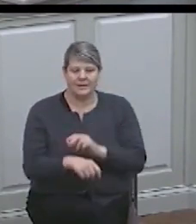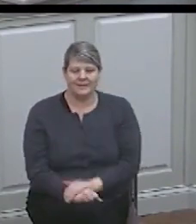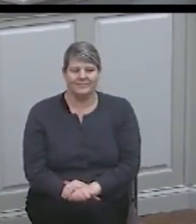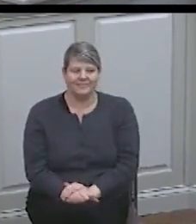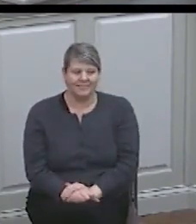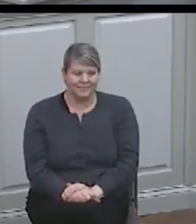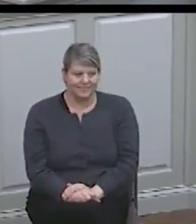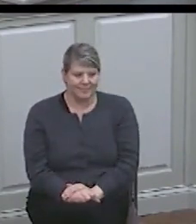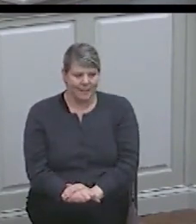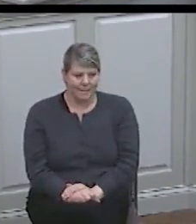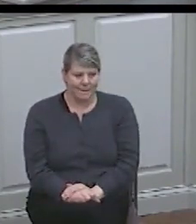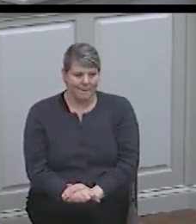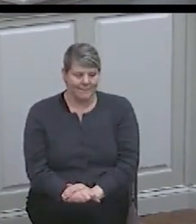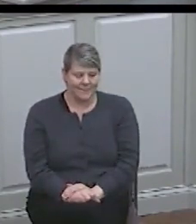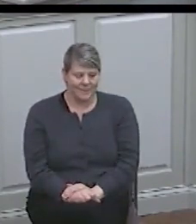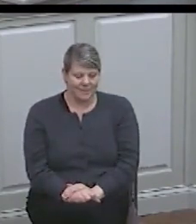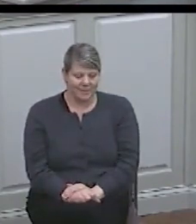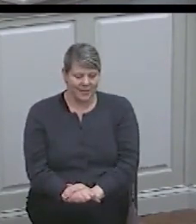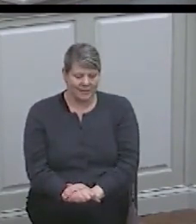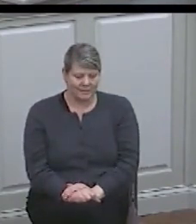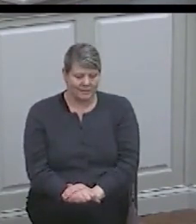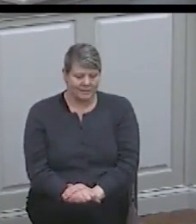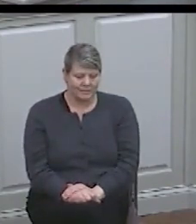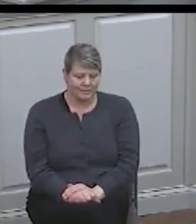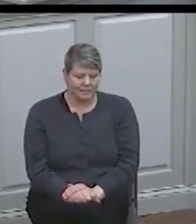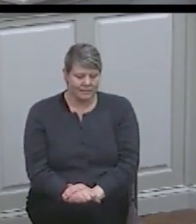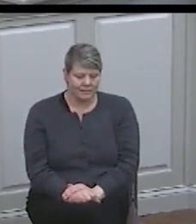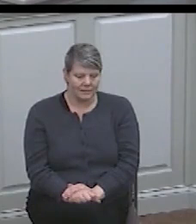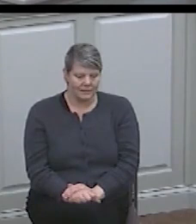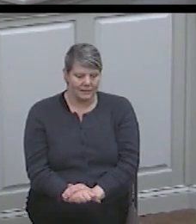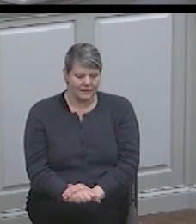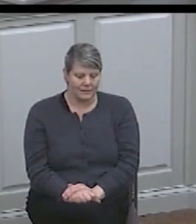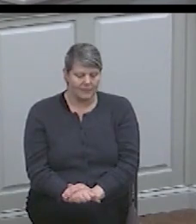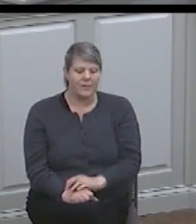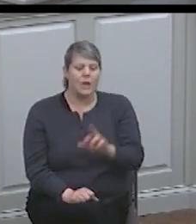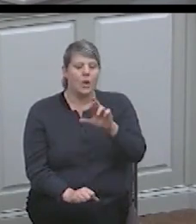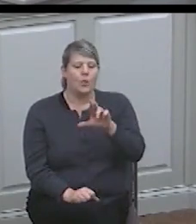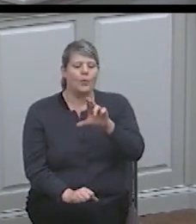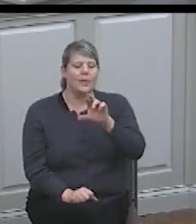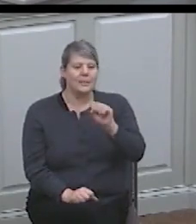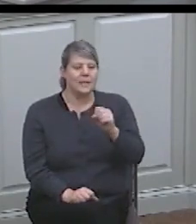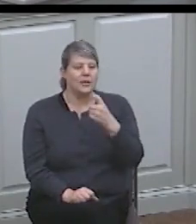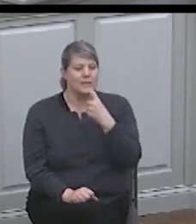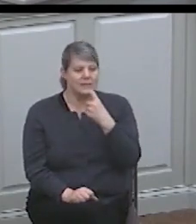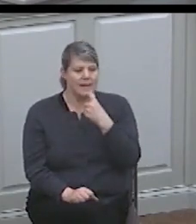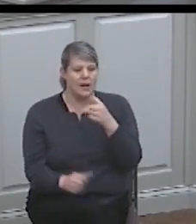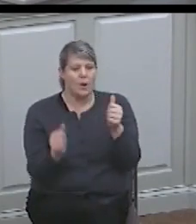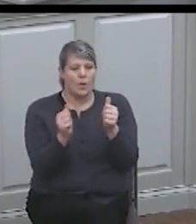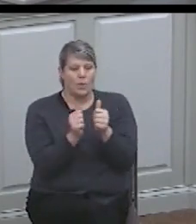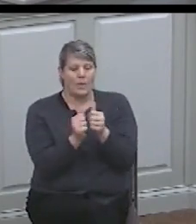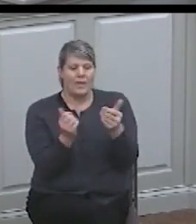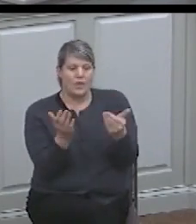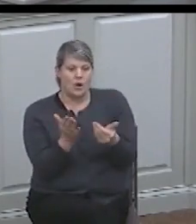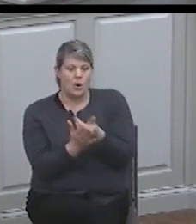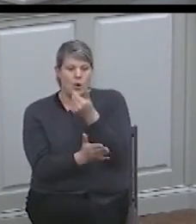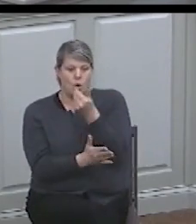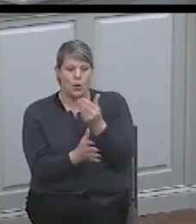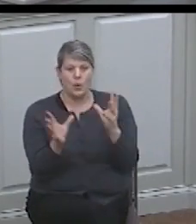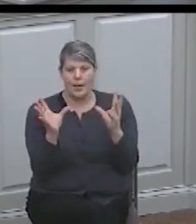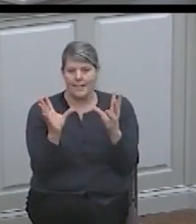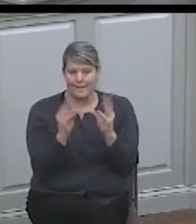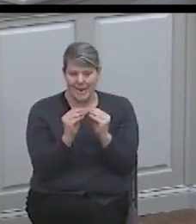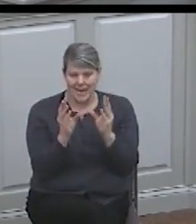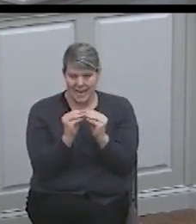already. That's an assumption we can't always make, Mayor. So going forward with each new city commission, will this be something presented to